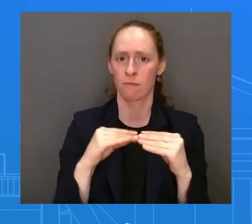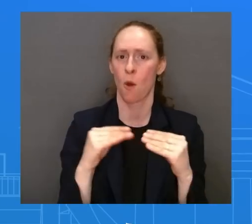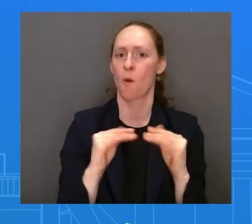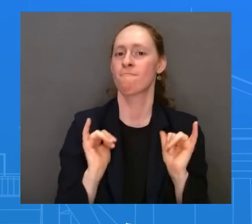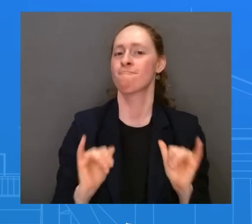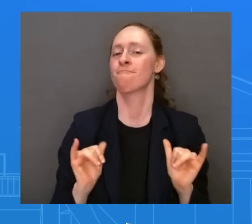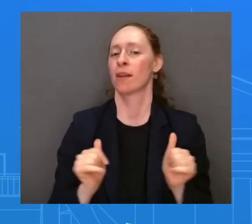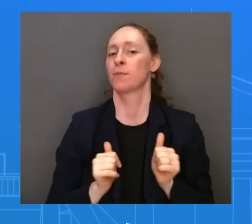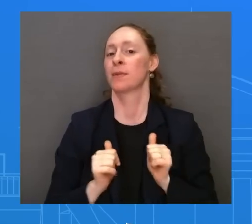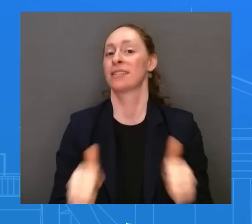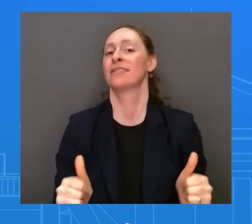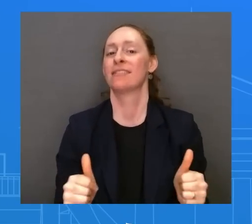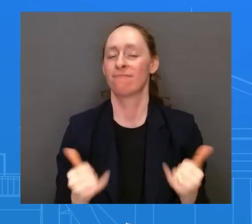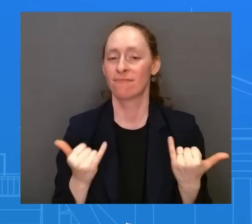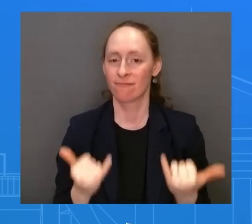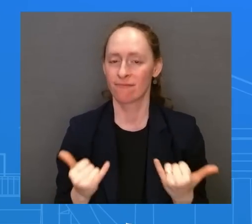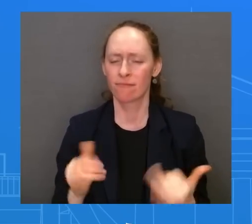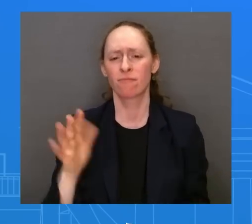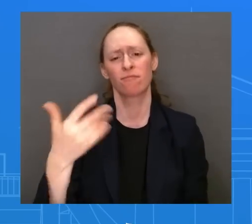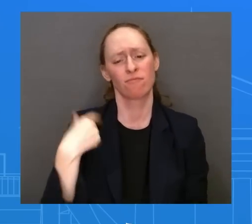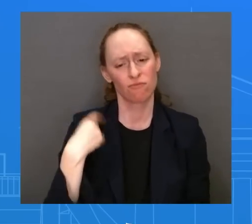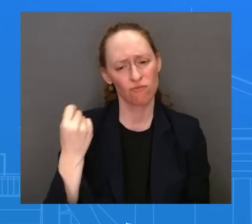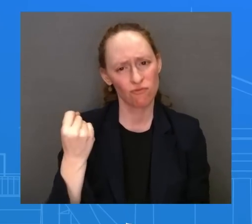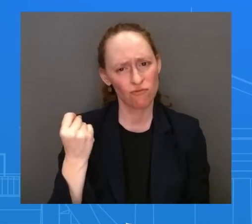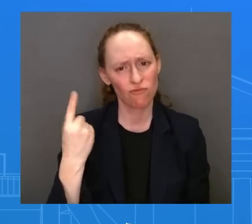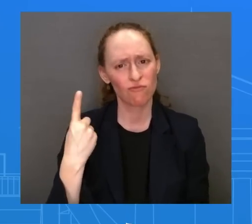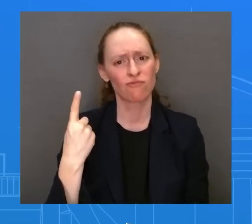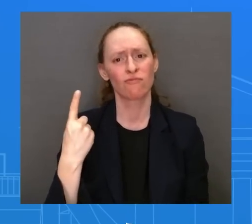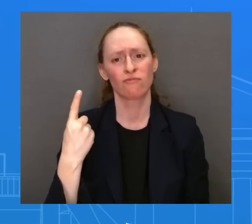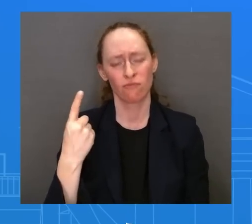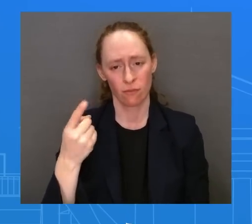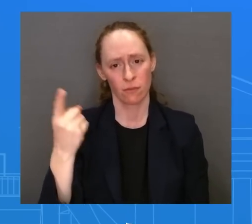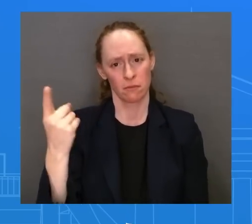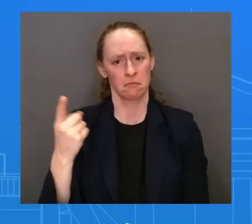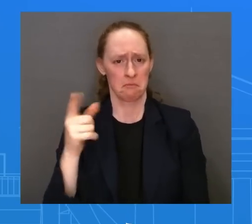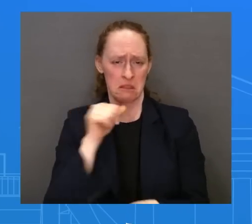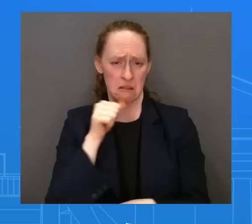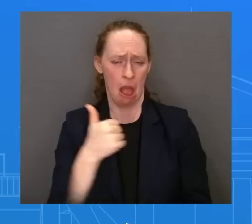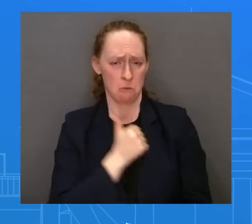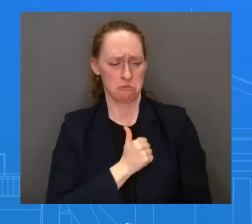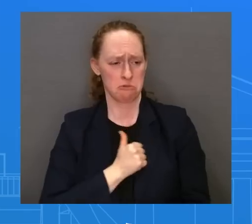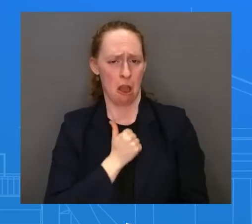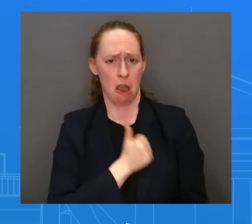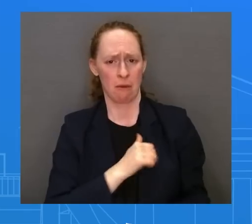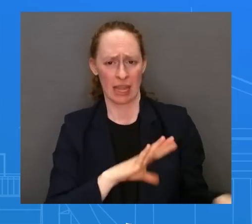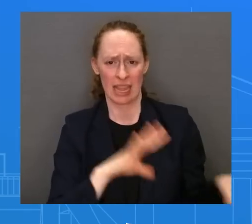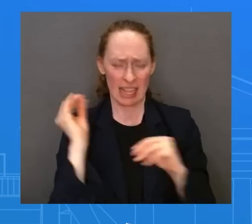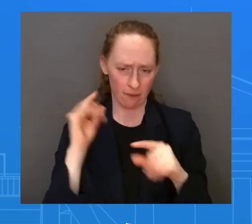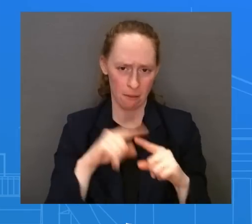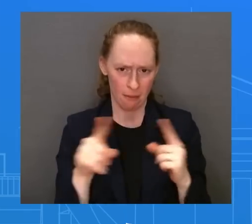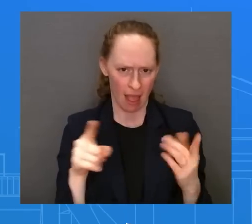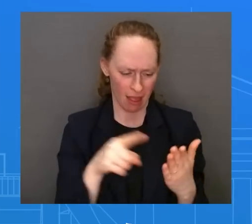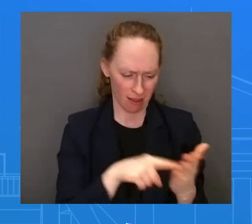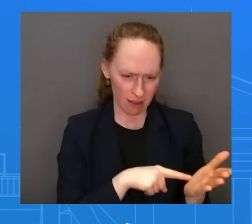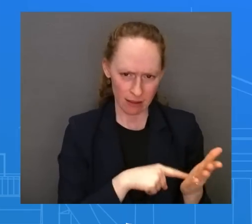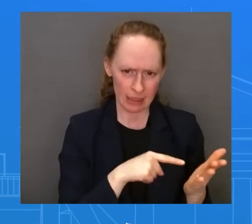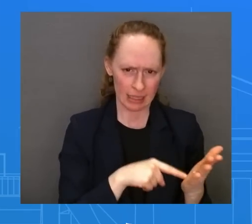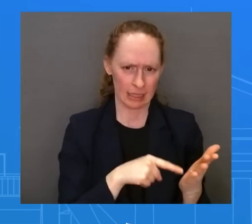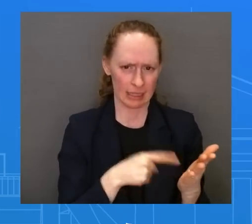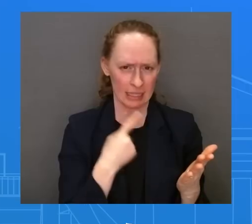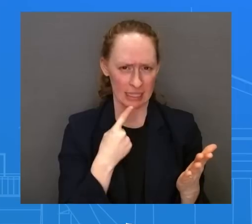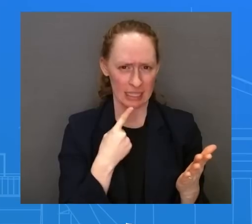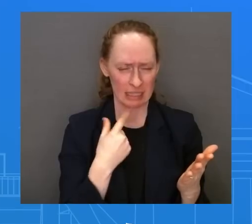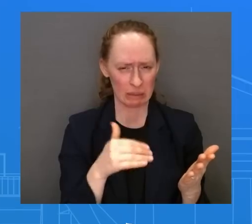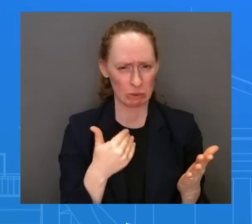regrets about his decision to withdraw but in hindsight in reading this does the president have any regrets about how this withdrawal was carried out the president